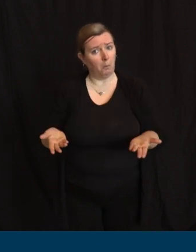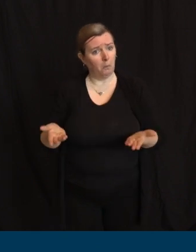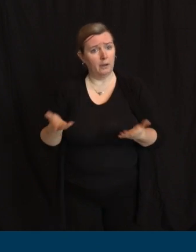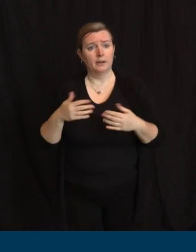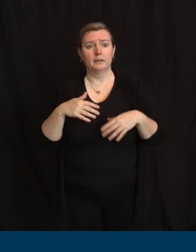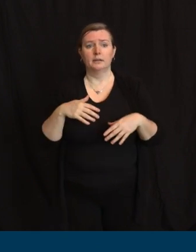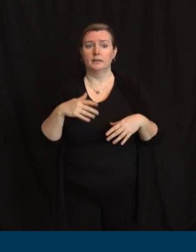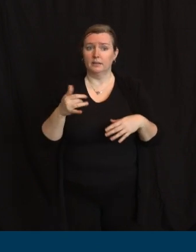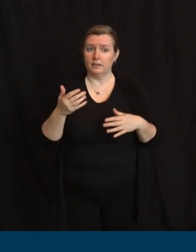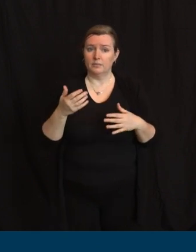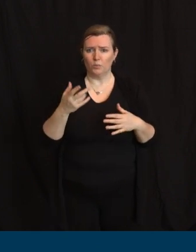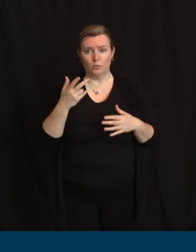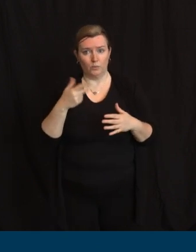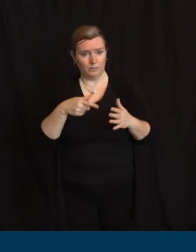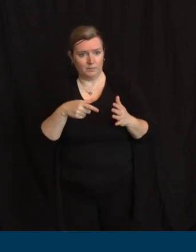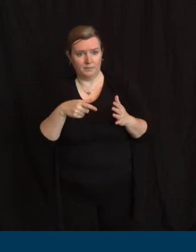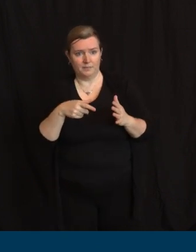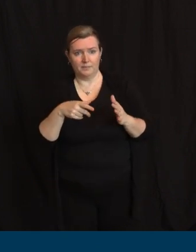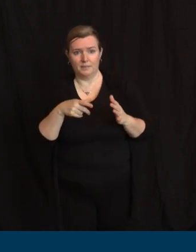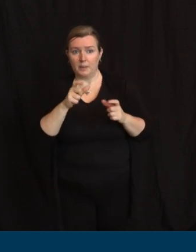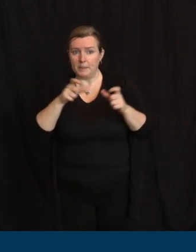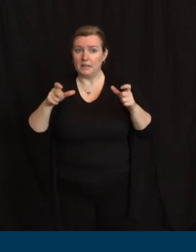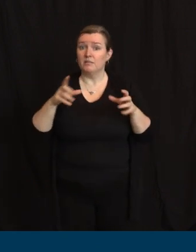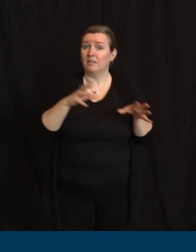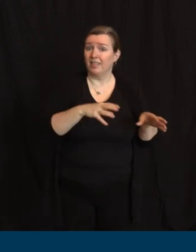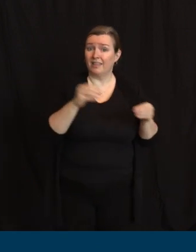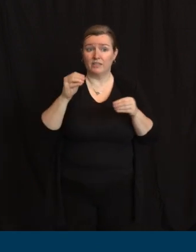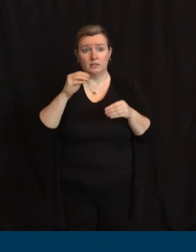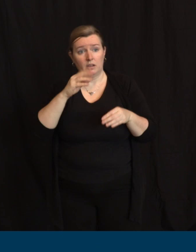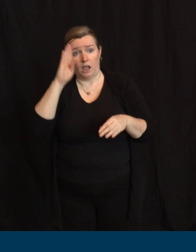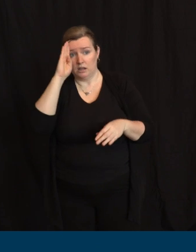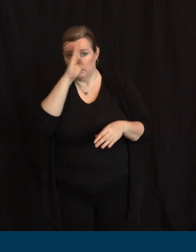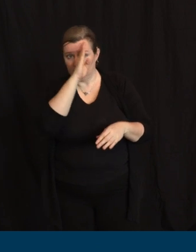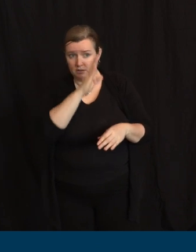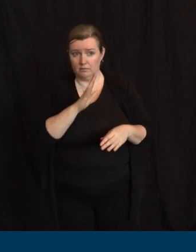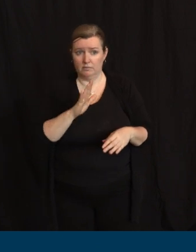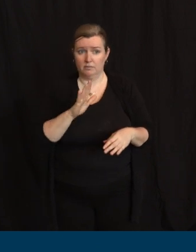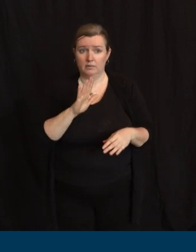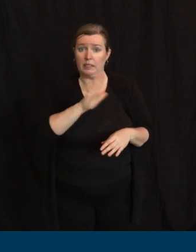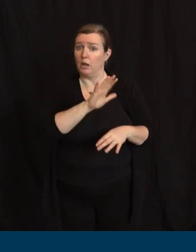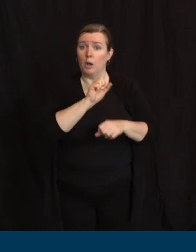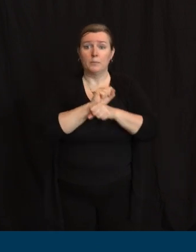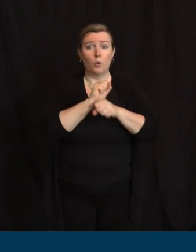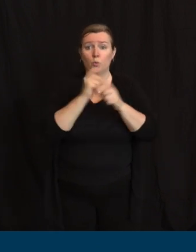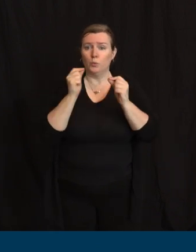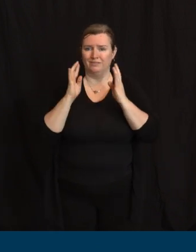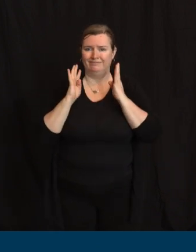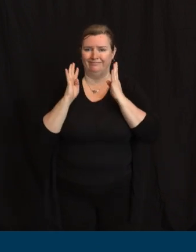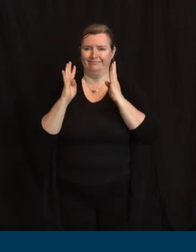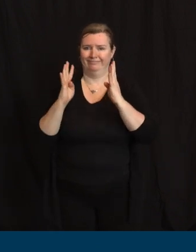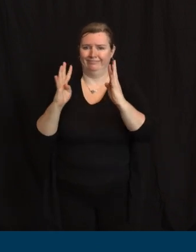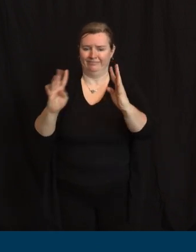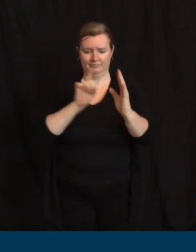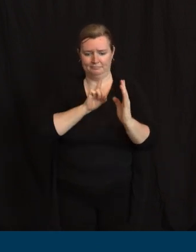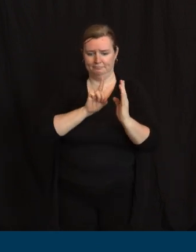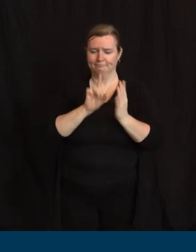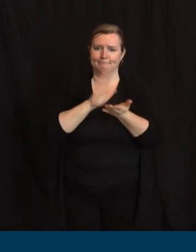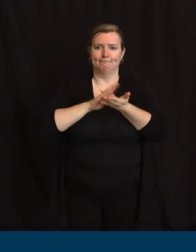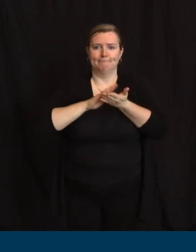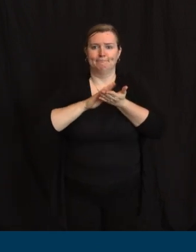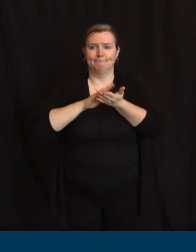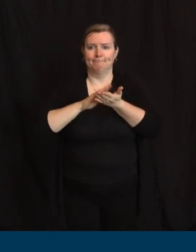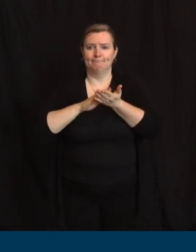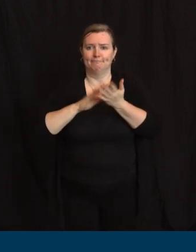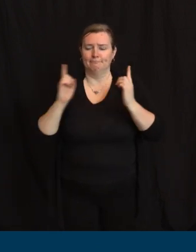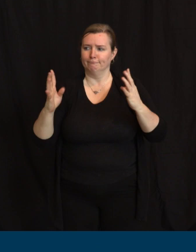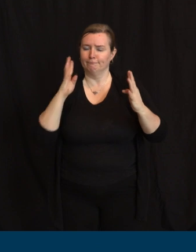being clapped out of the hospital by their colleagues. God bless them. If you get a chance to see the video of this moment, it is nothing